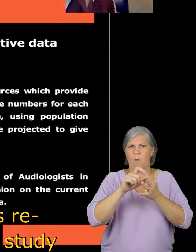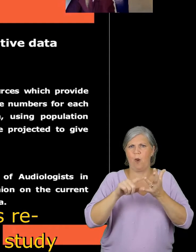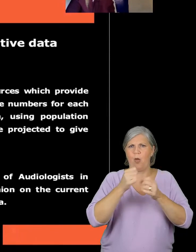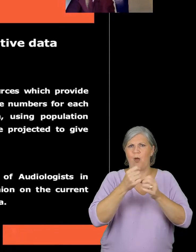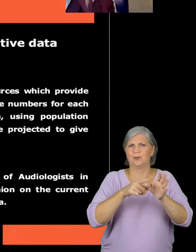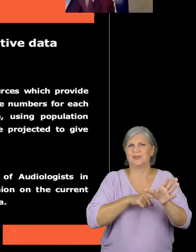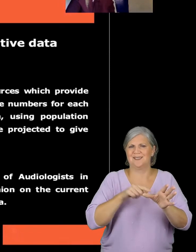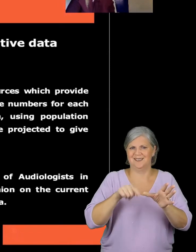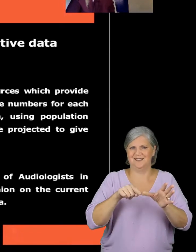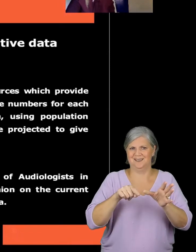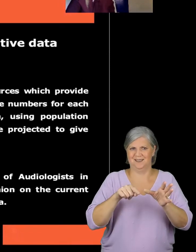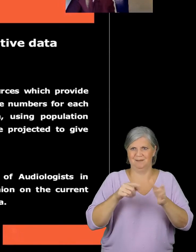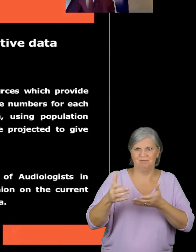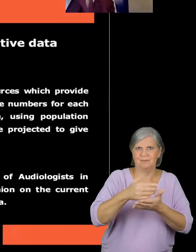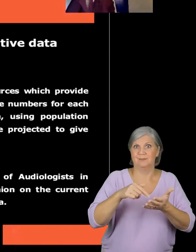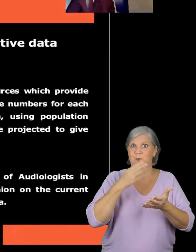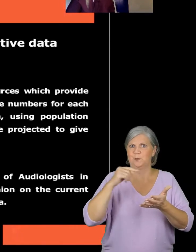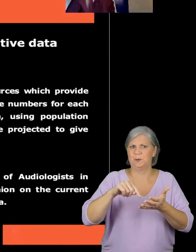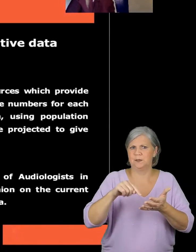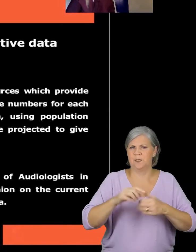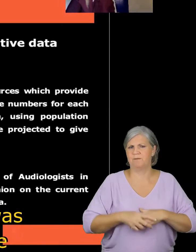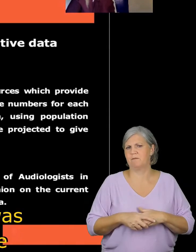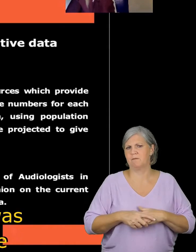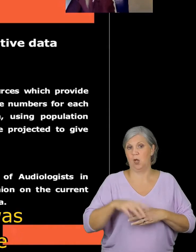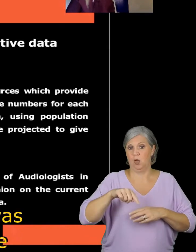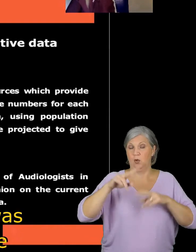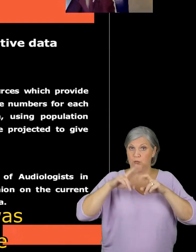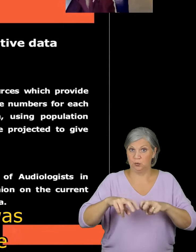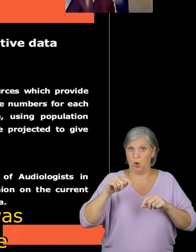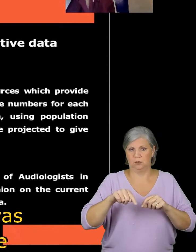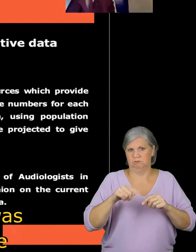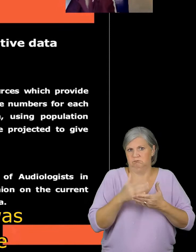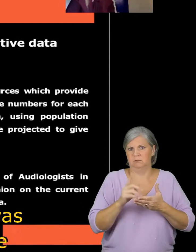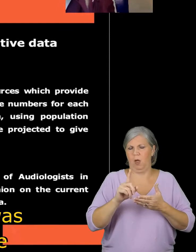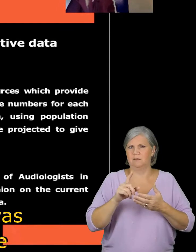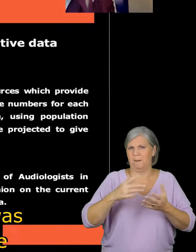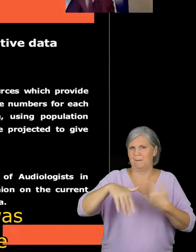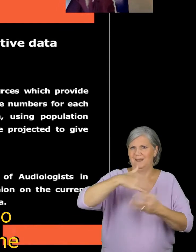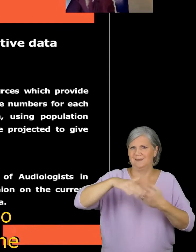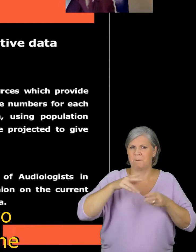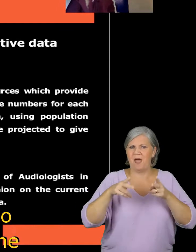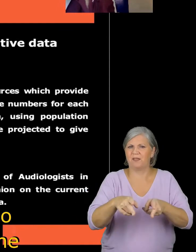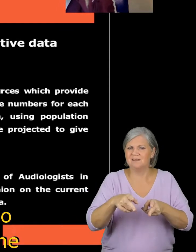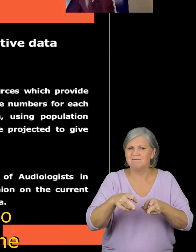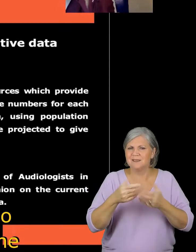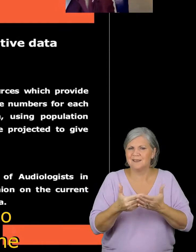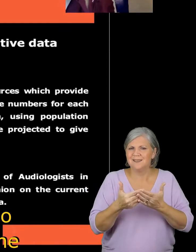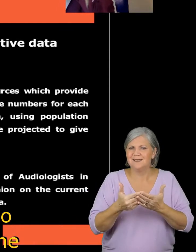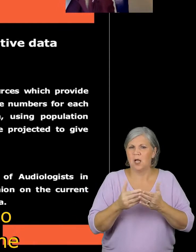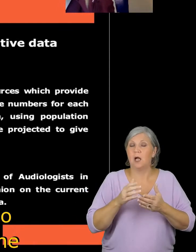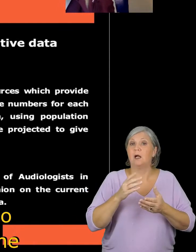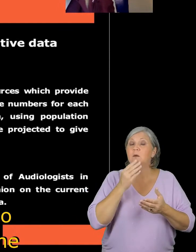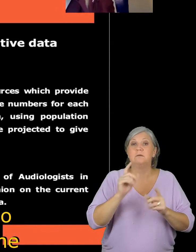method study using qualitative and quantitative data. A full literature review was carried out, and then the project was split into